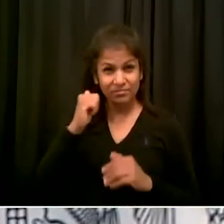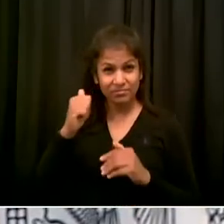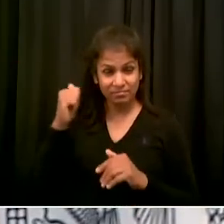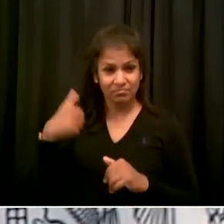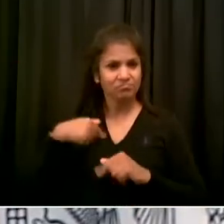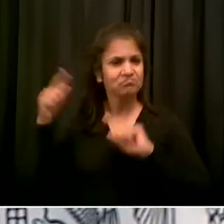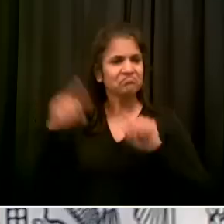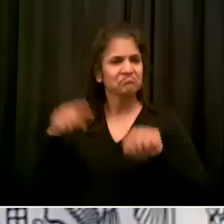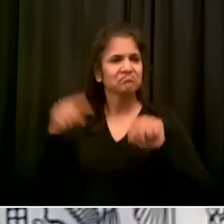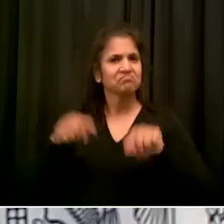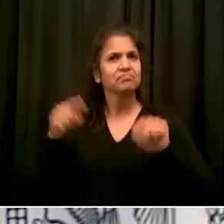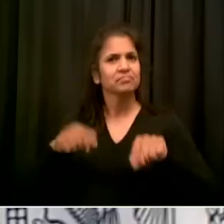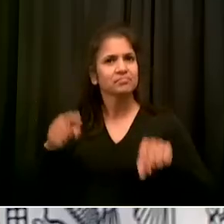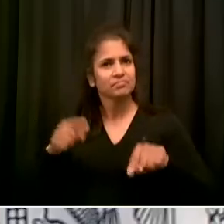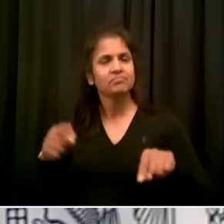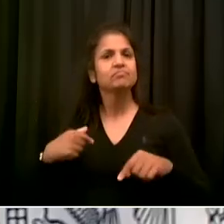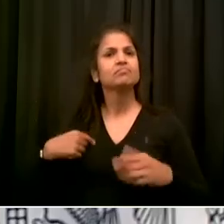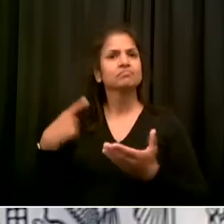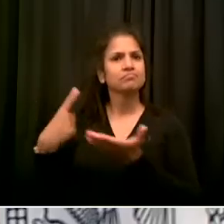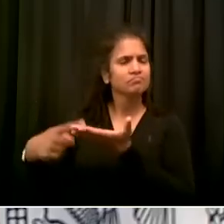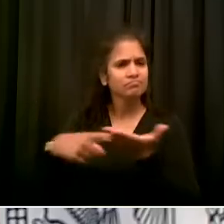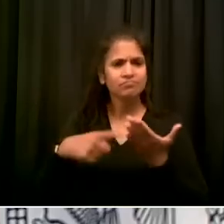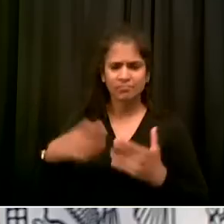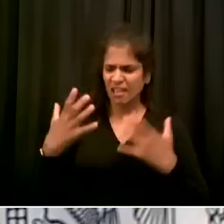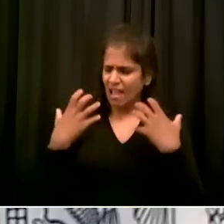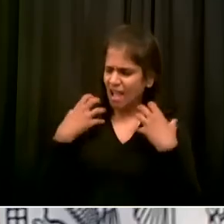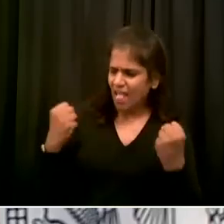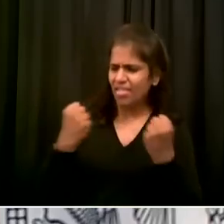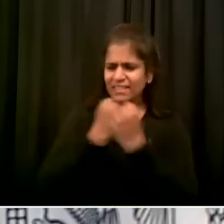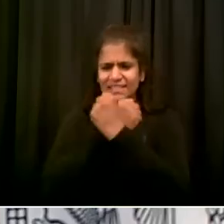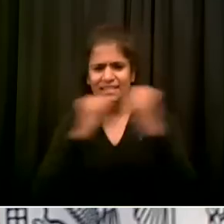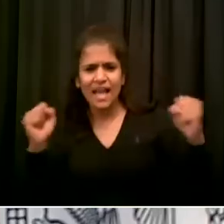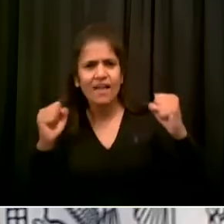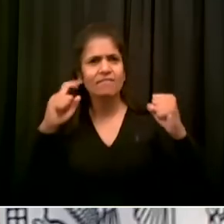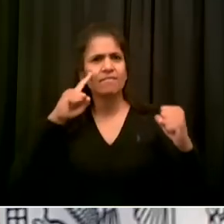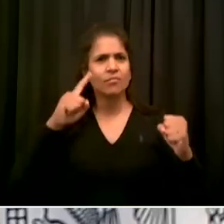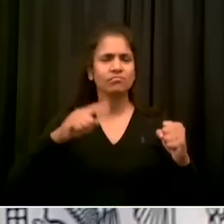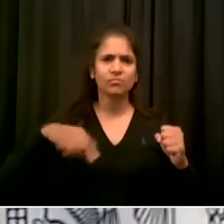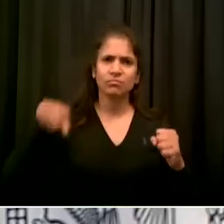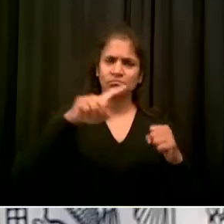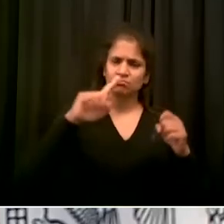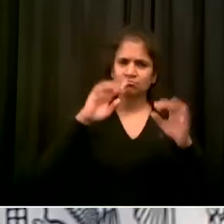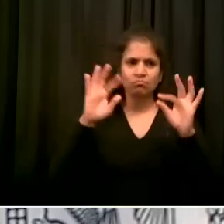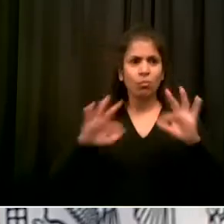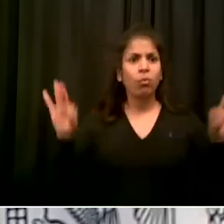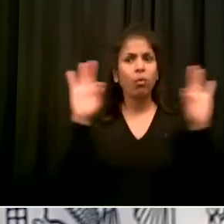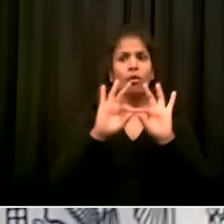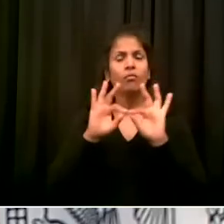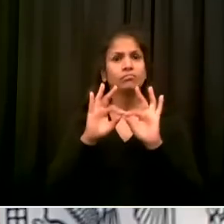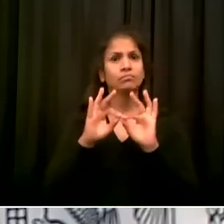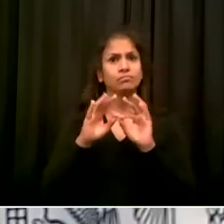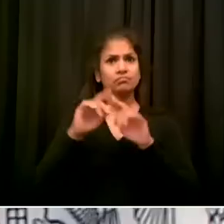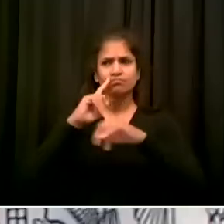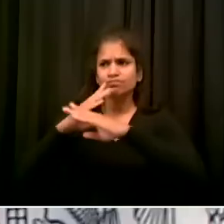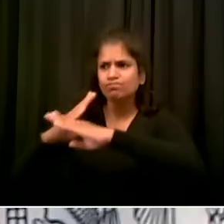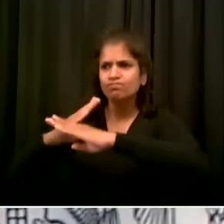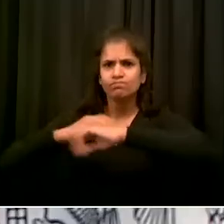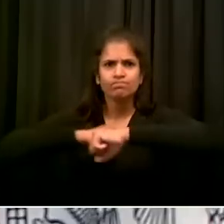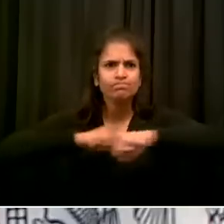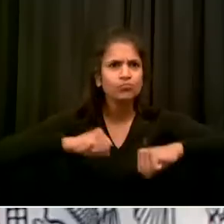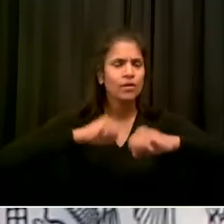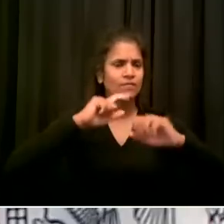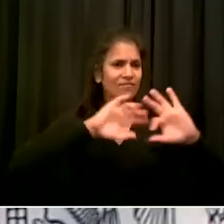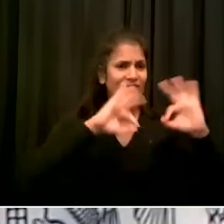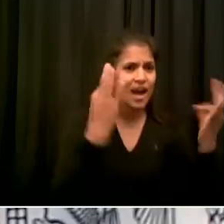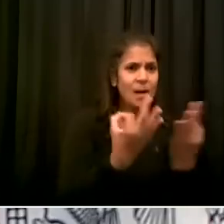safety, and that's what it's all about. That's how we protect the people of this city, protect you, protect your family, your community, and that's how we bring